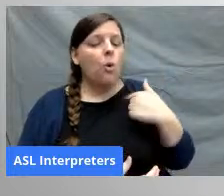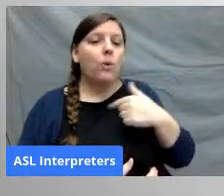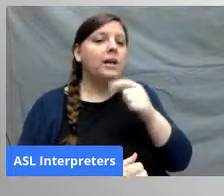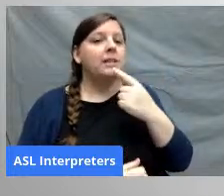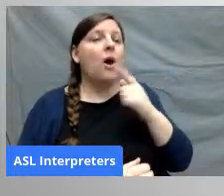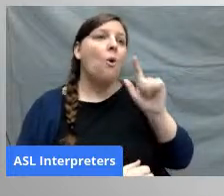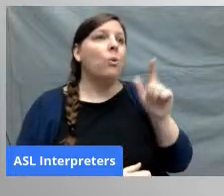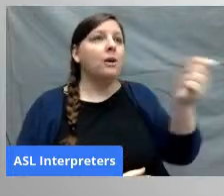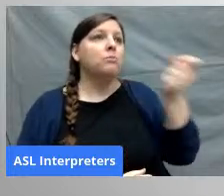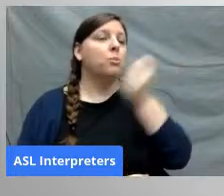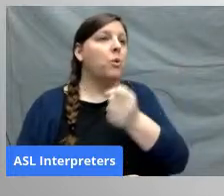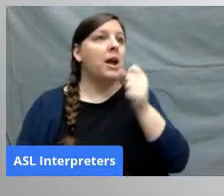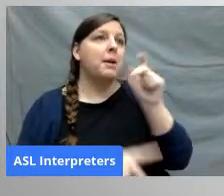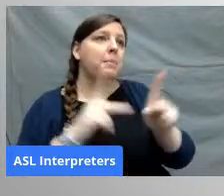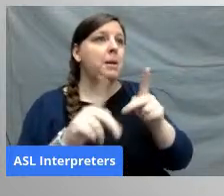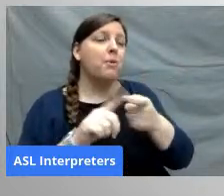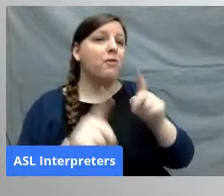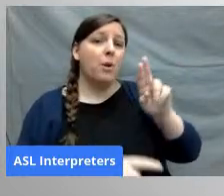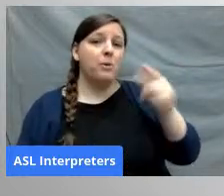but really,